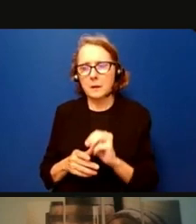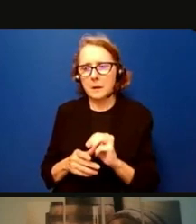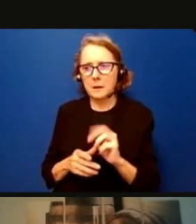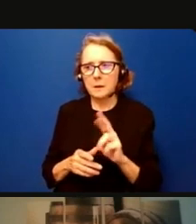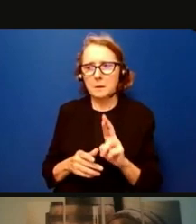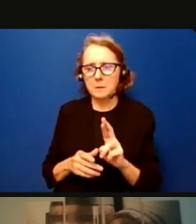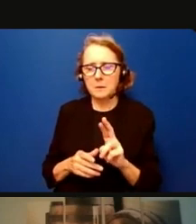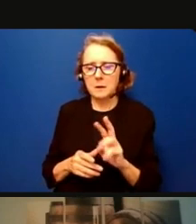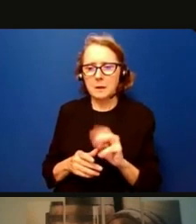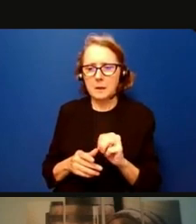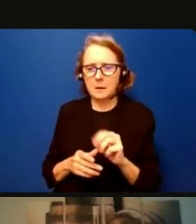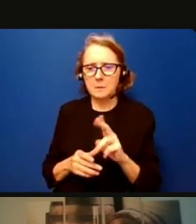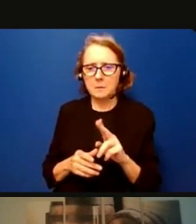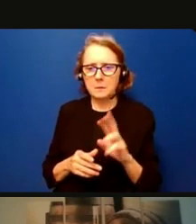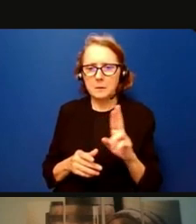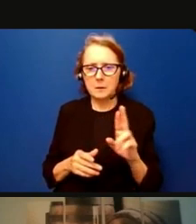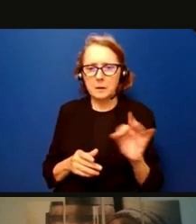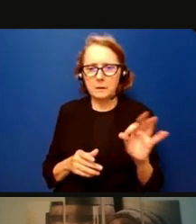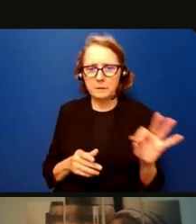Recently, the MRF underwent